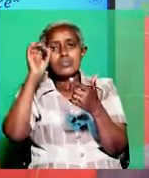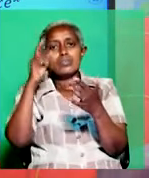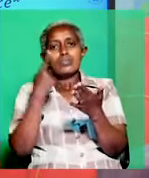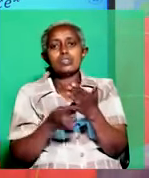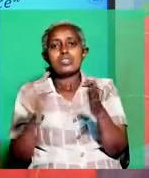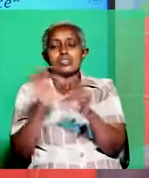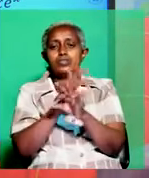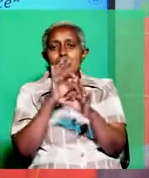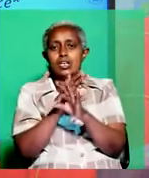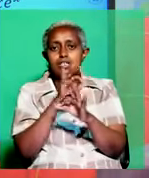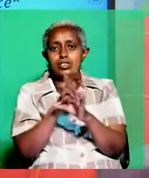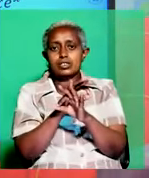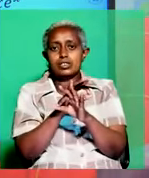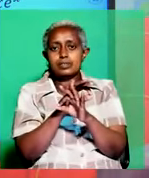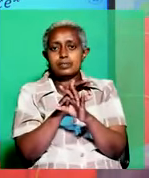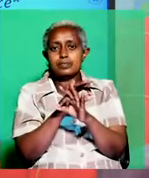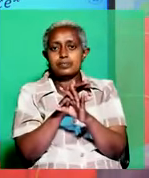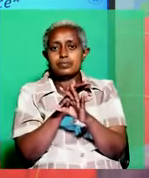this function